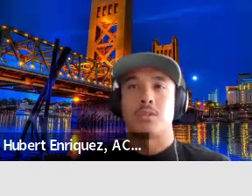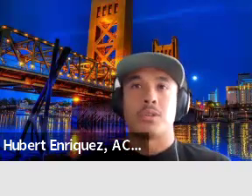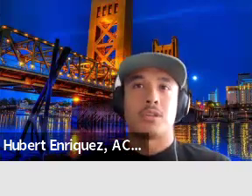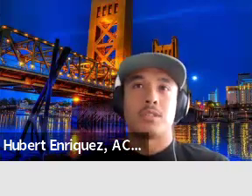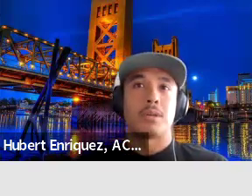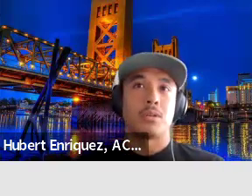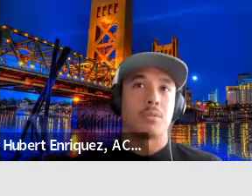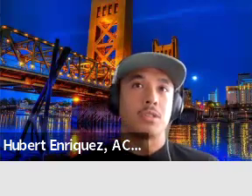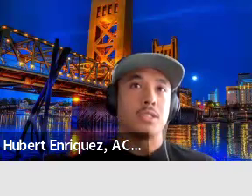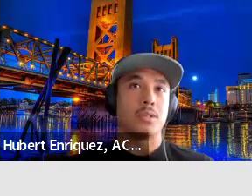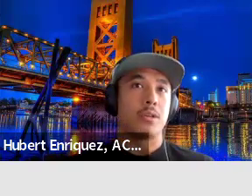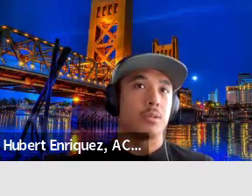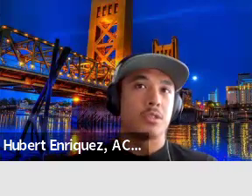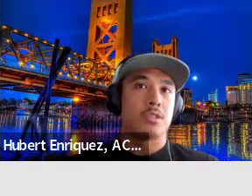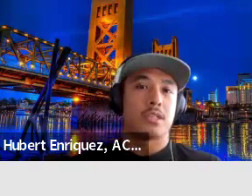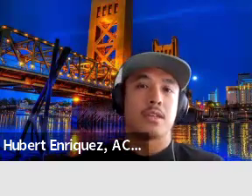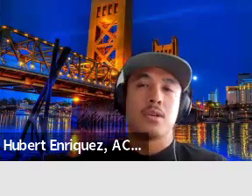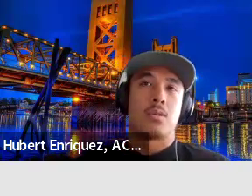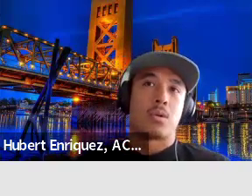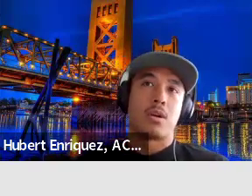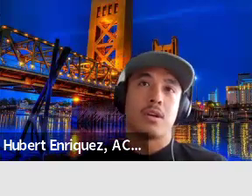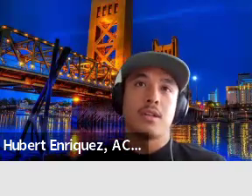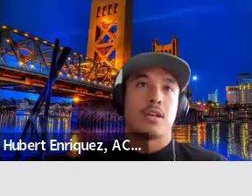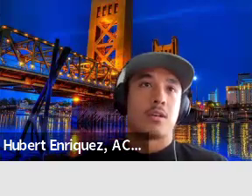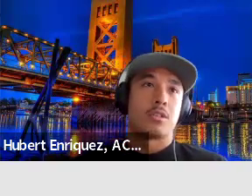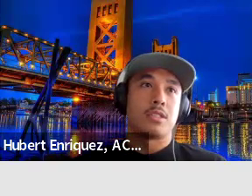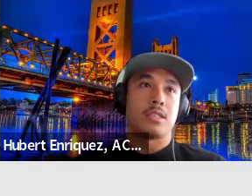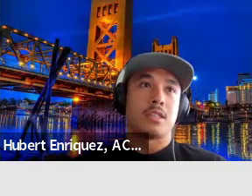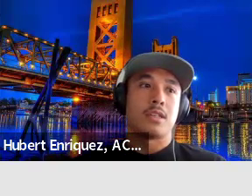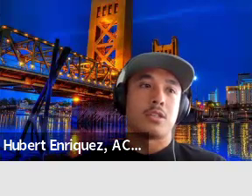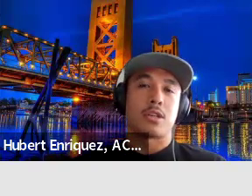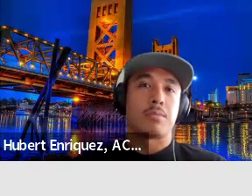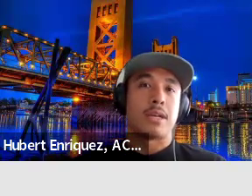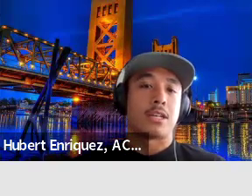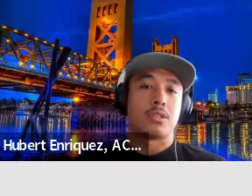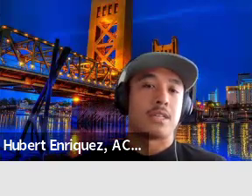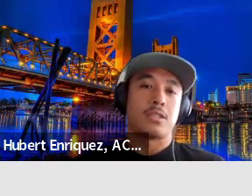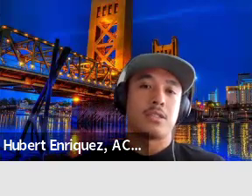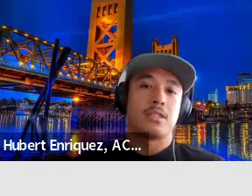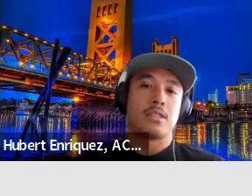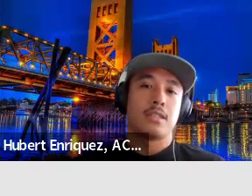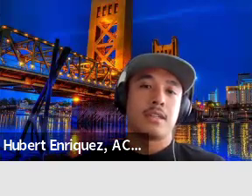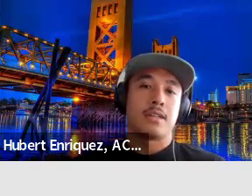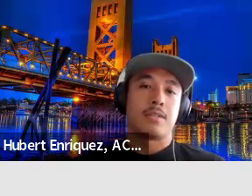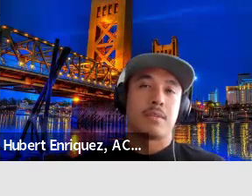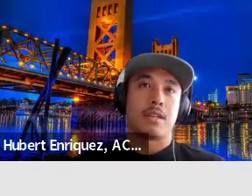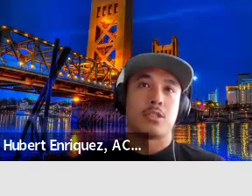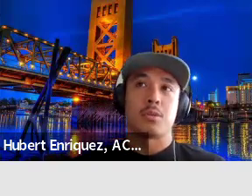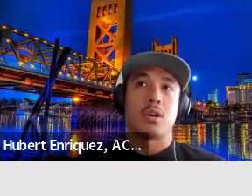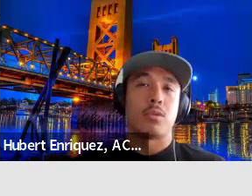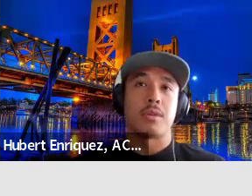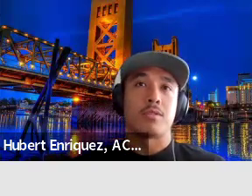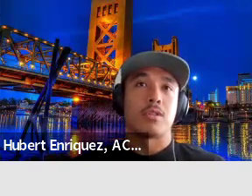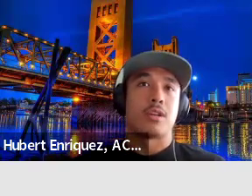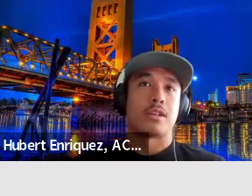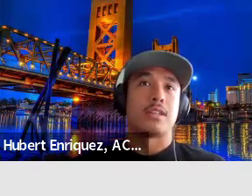super stressful, whether it's a medical emergency or health emergency, or an emergency triggered by natural disasters, and